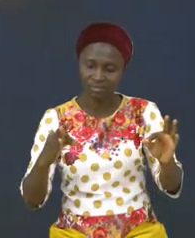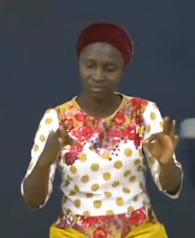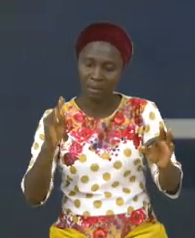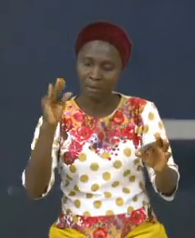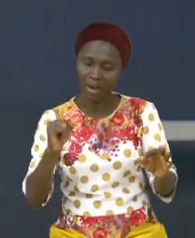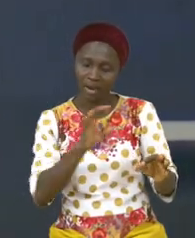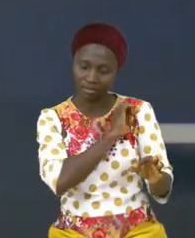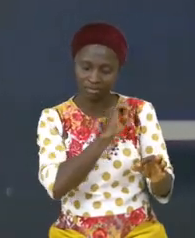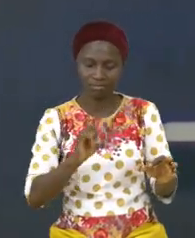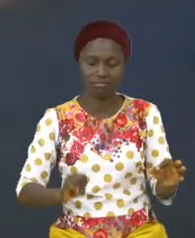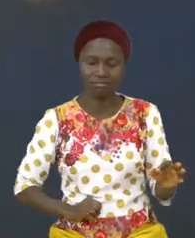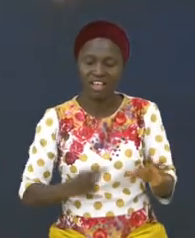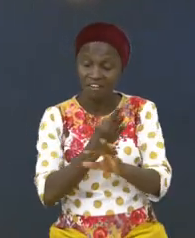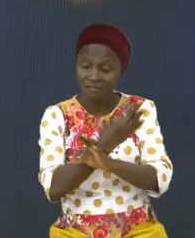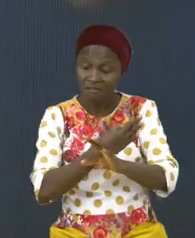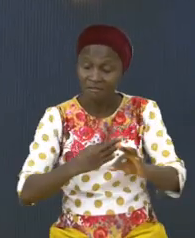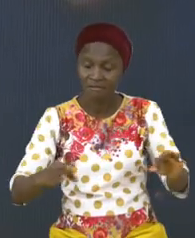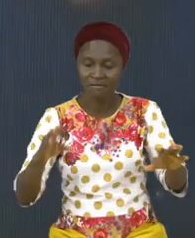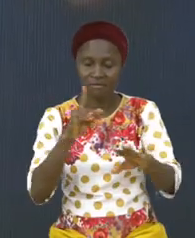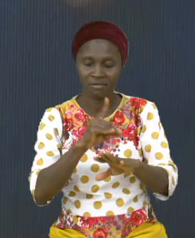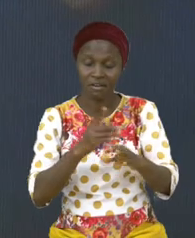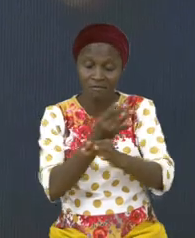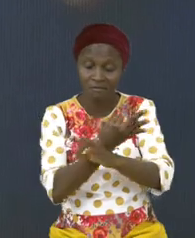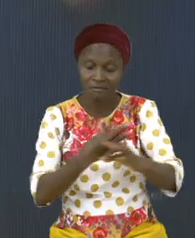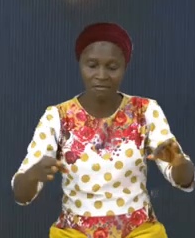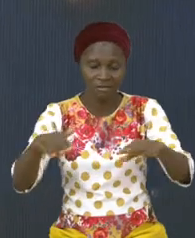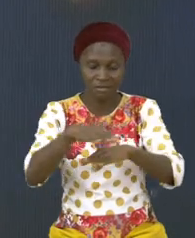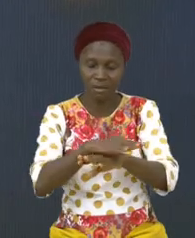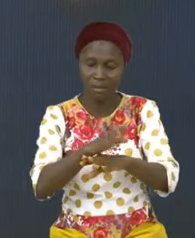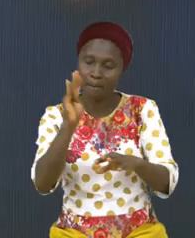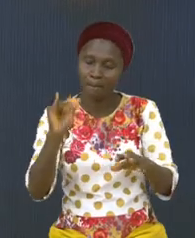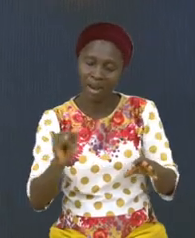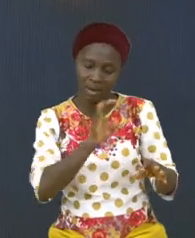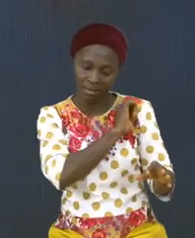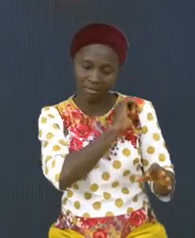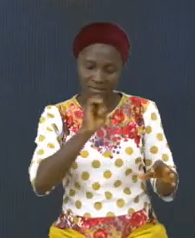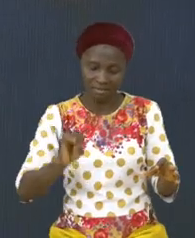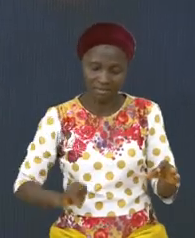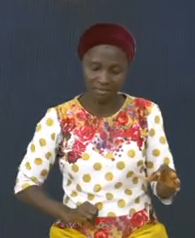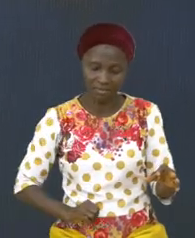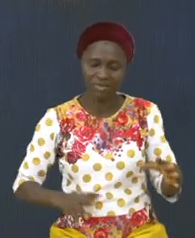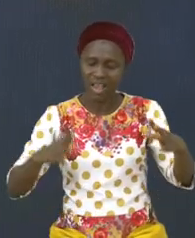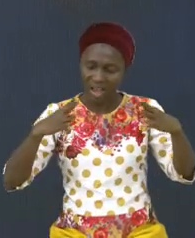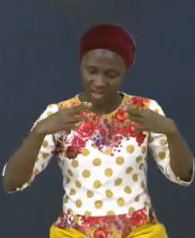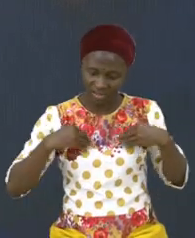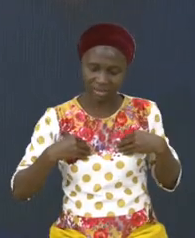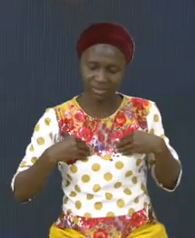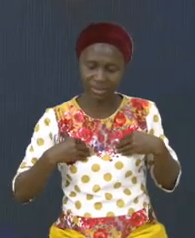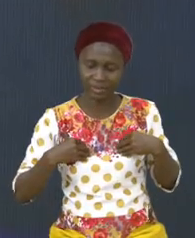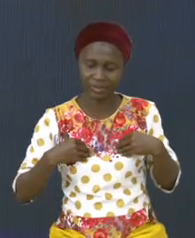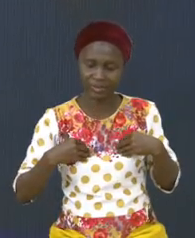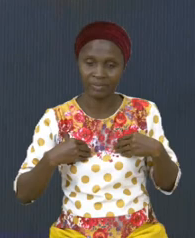Emmanuel. Emancipation by Emmanuel. Accepted with